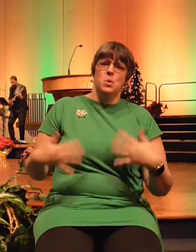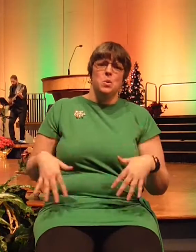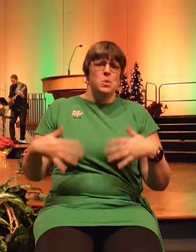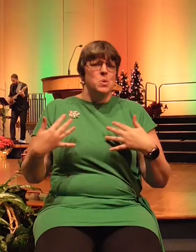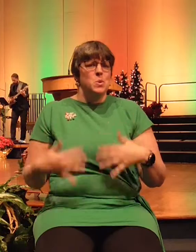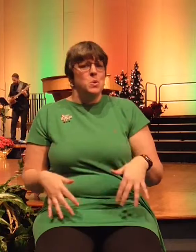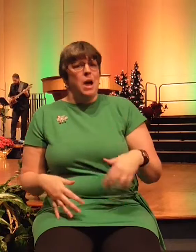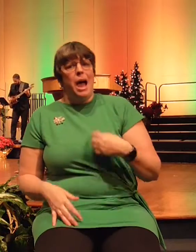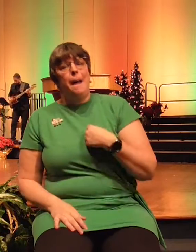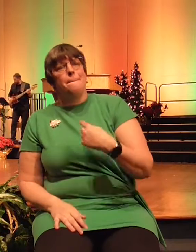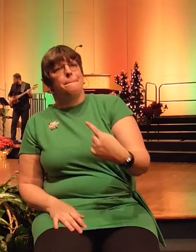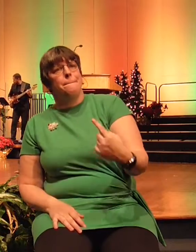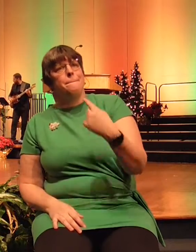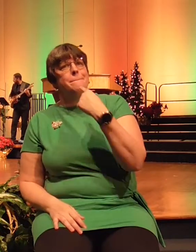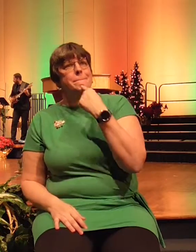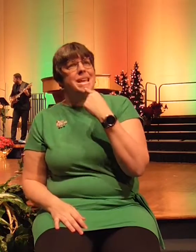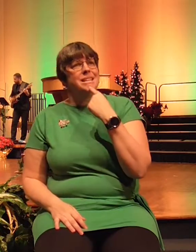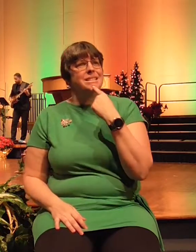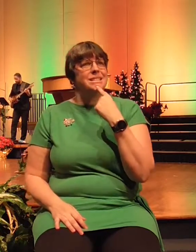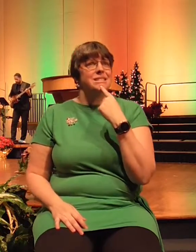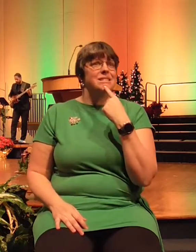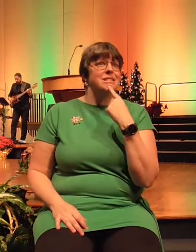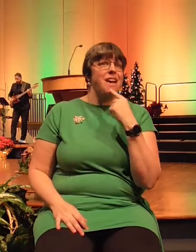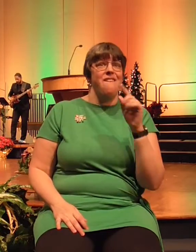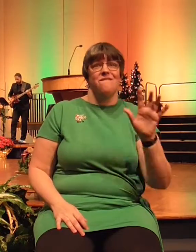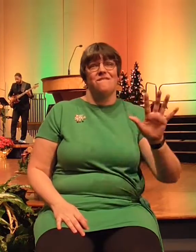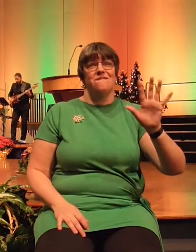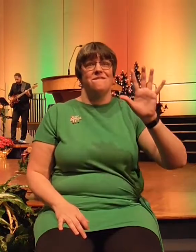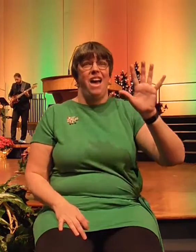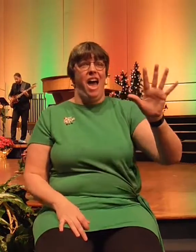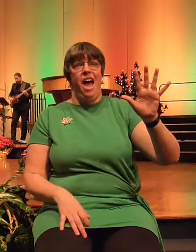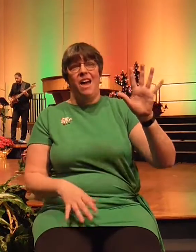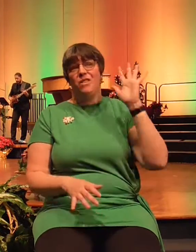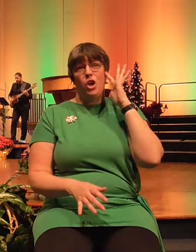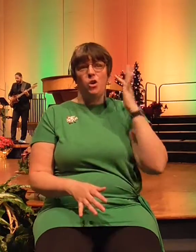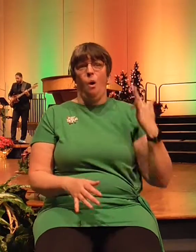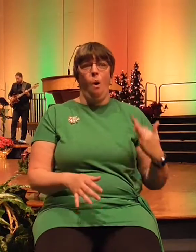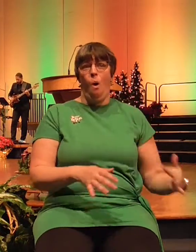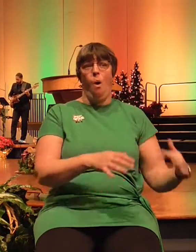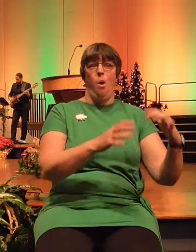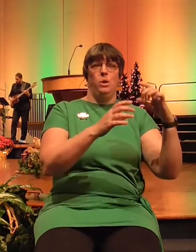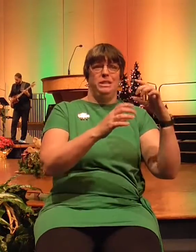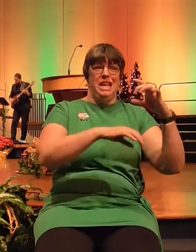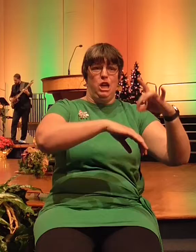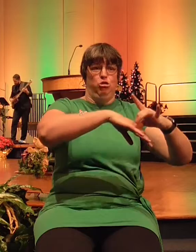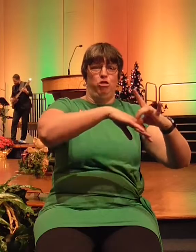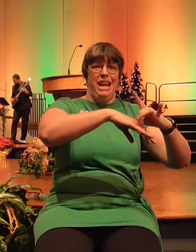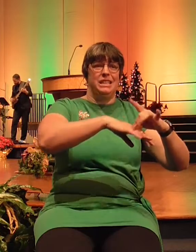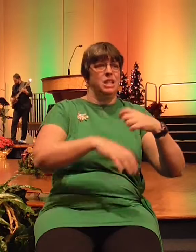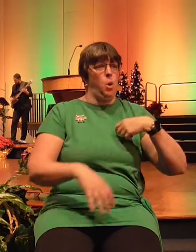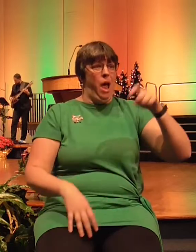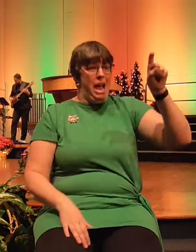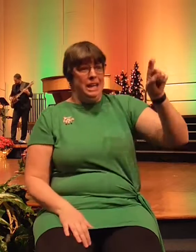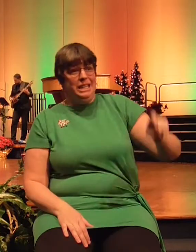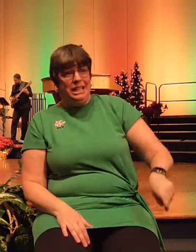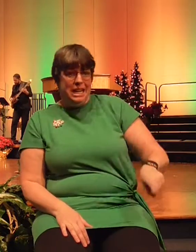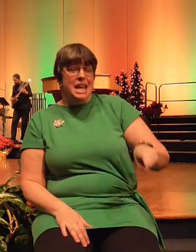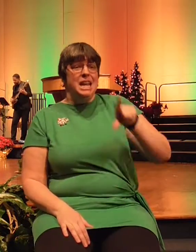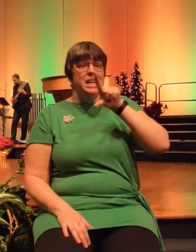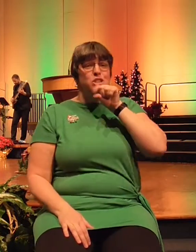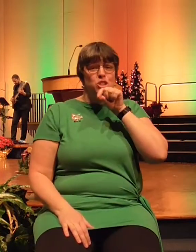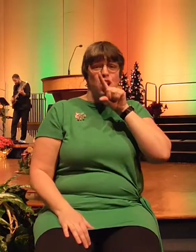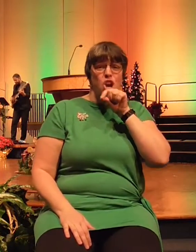I won't be missing 5 golden rings, and I don't need a turtle